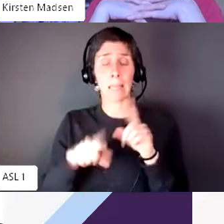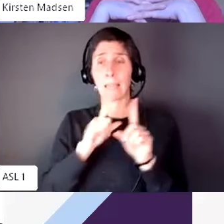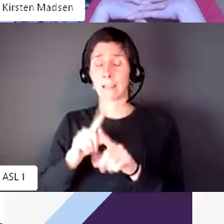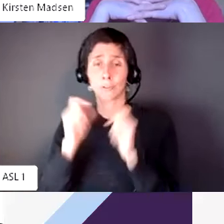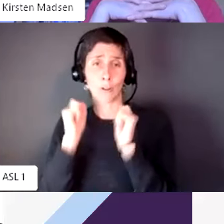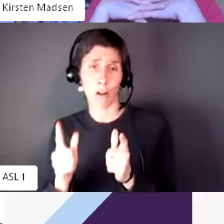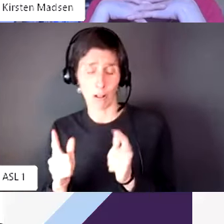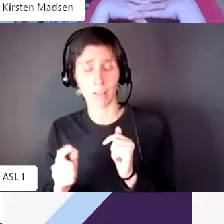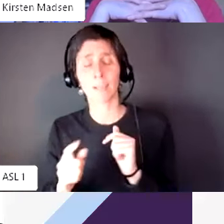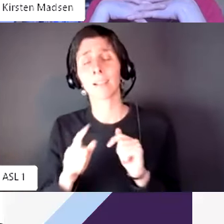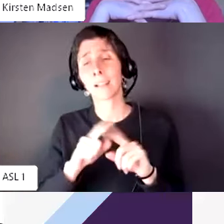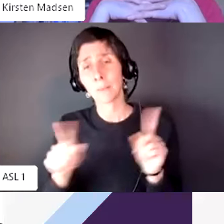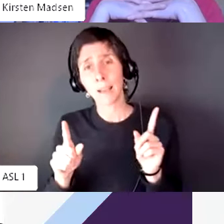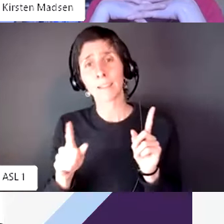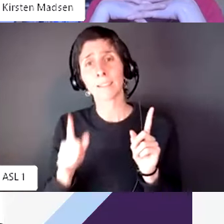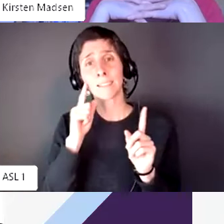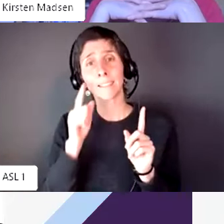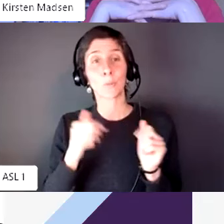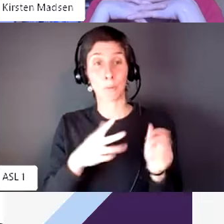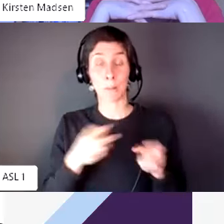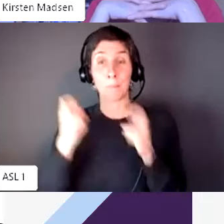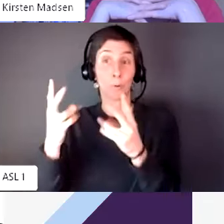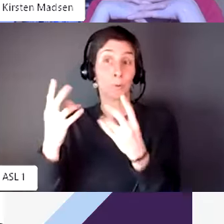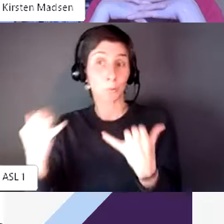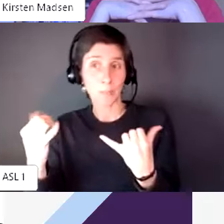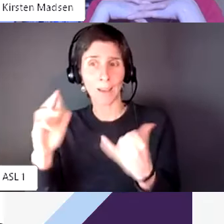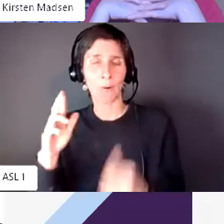make an effort to get this posted hopefully later today or tomorrow